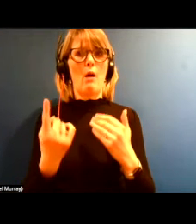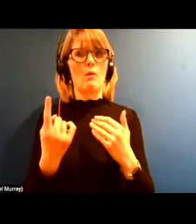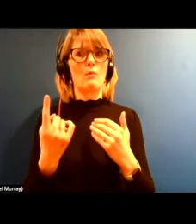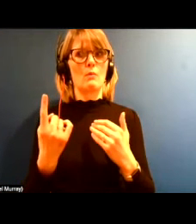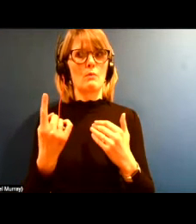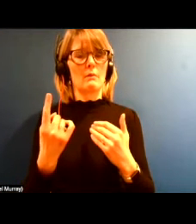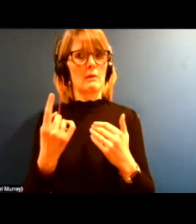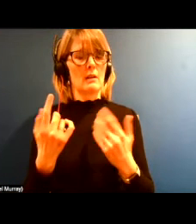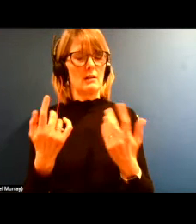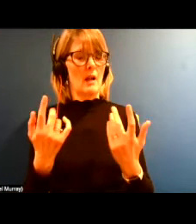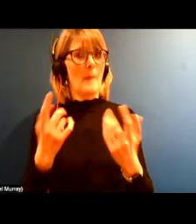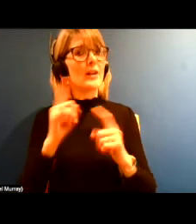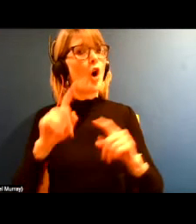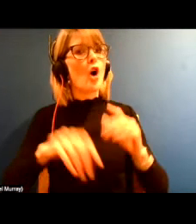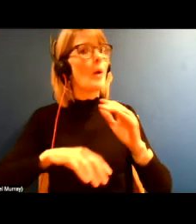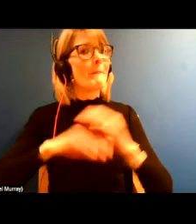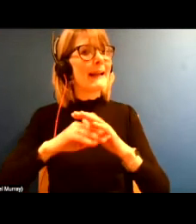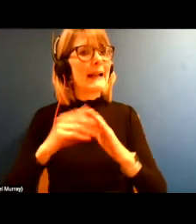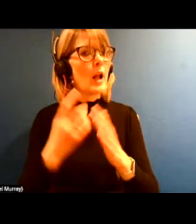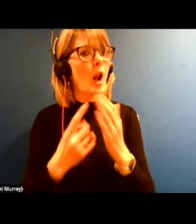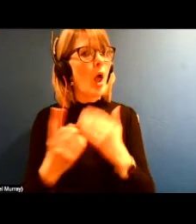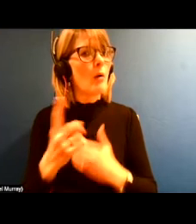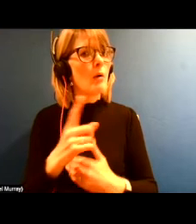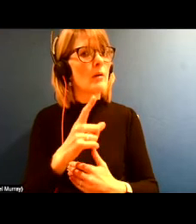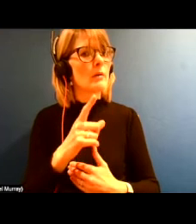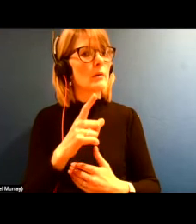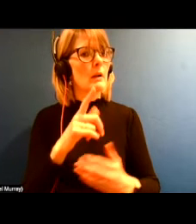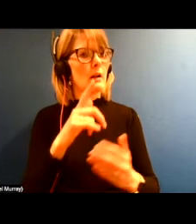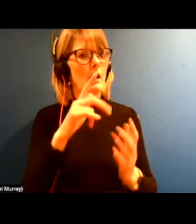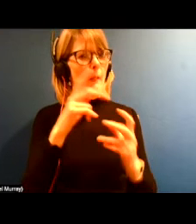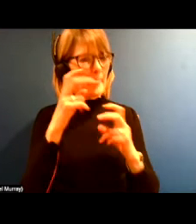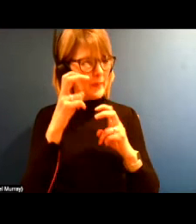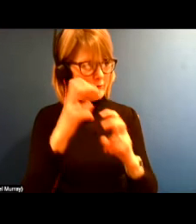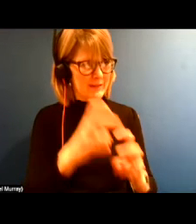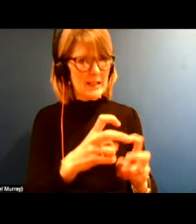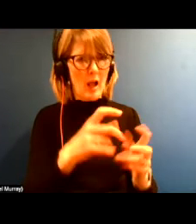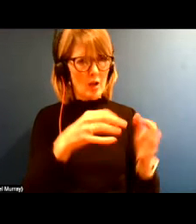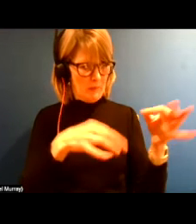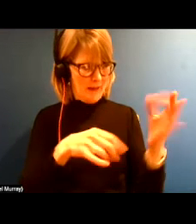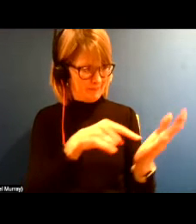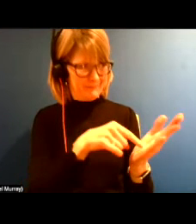research papers that suggested other ways, I had always felt a very real and strong sense of the